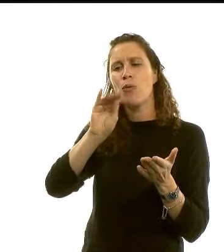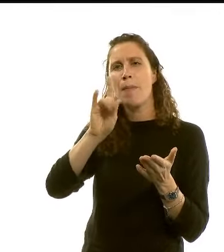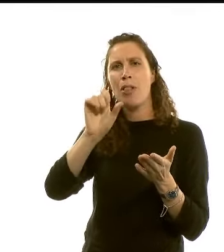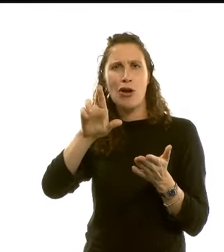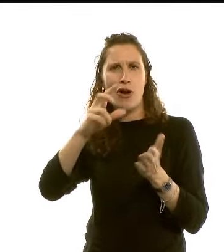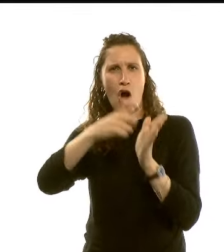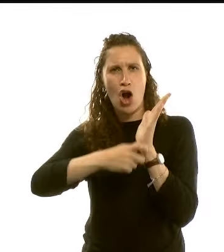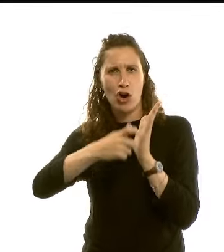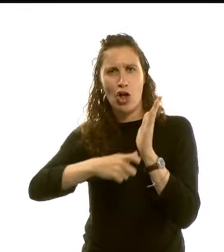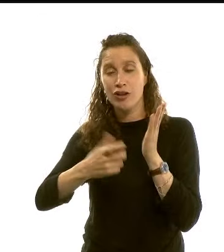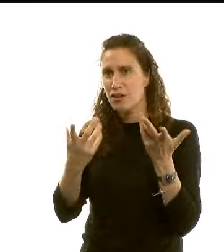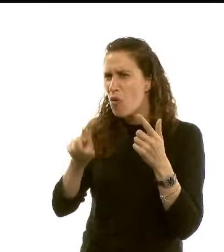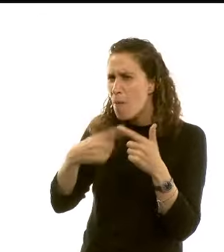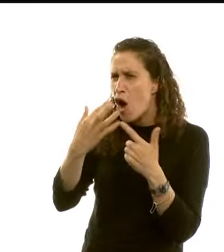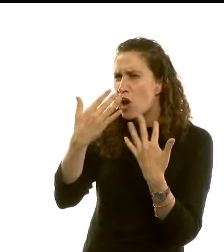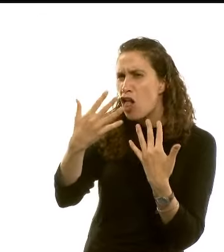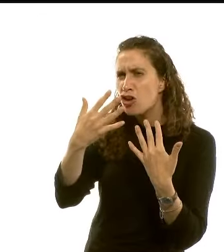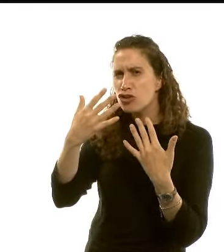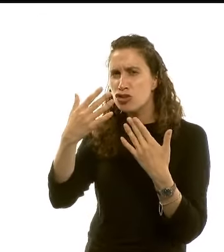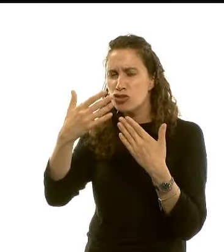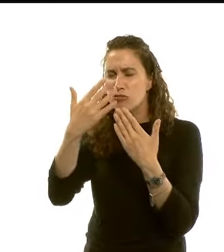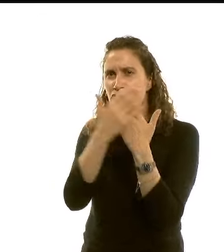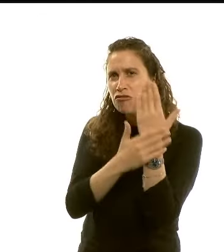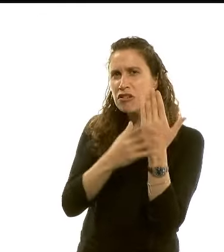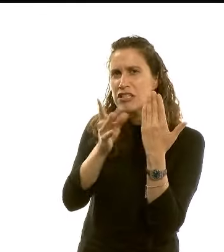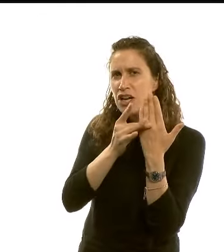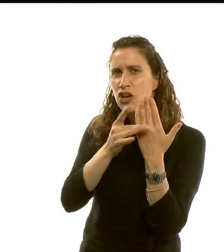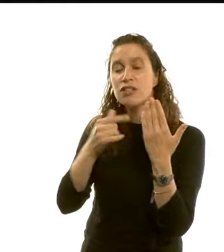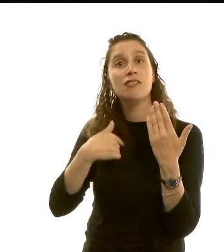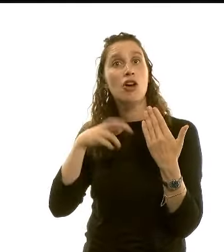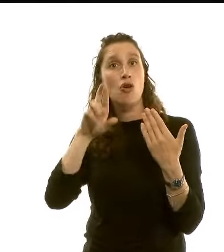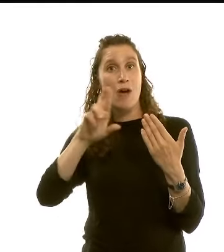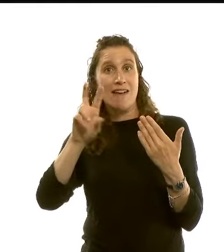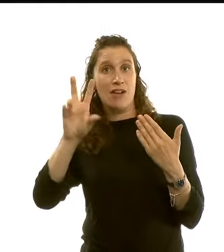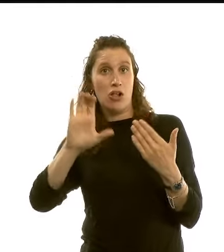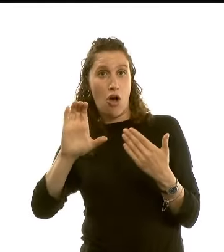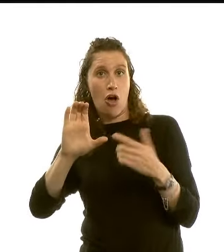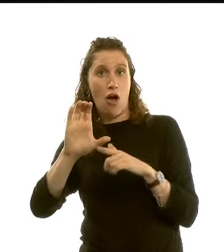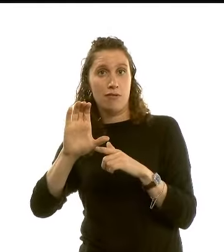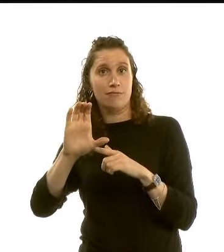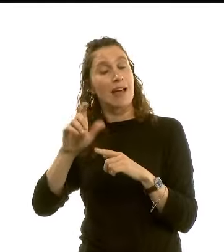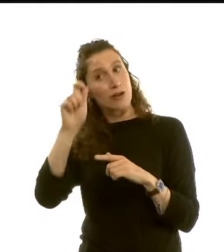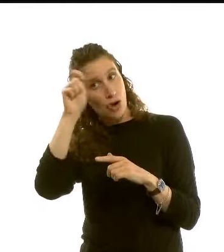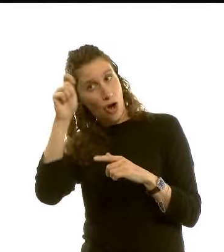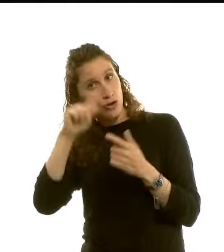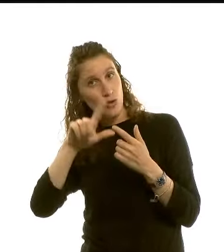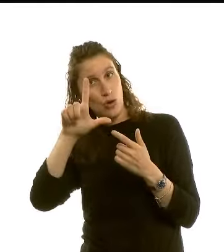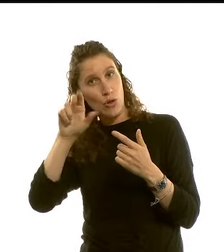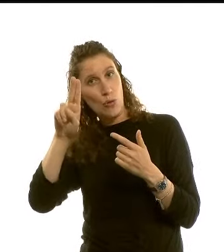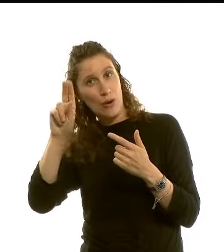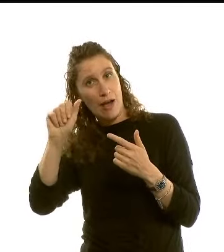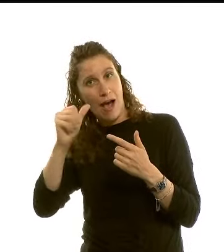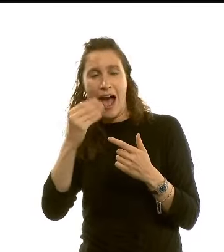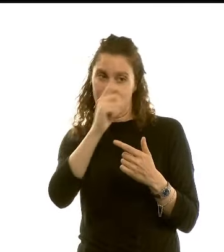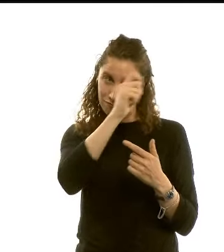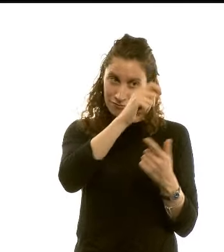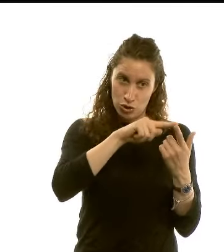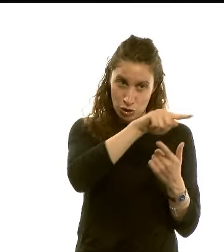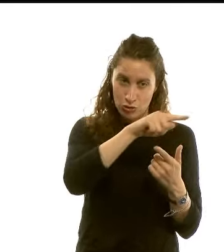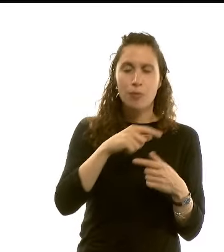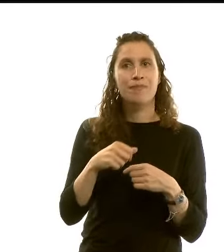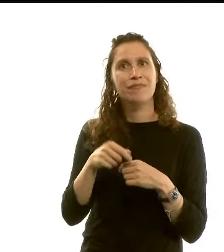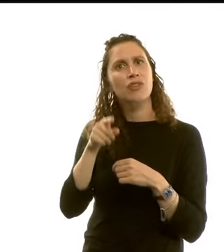colors outside and these graphics? Gryffindor for me, and Ravenclaw as a little nod to Luna and to you. It's really incredible, and you can see that you